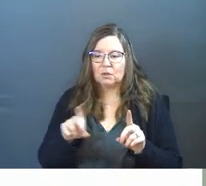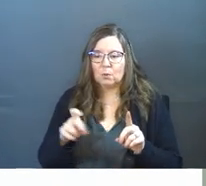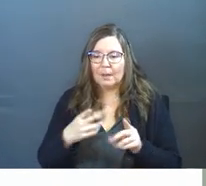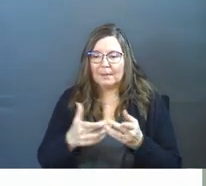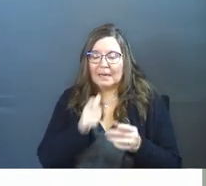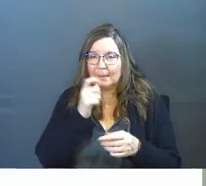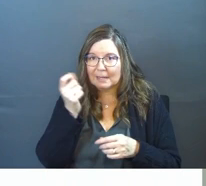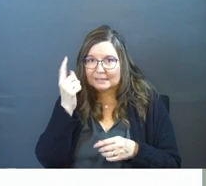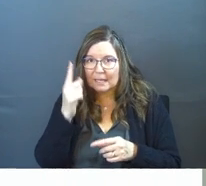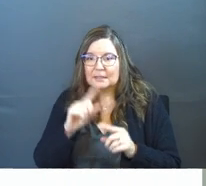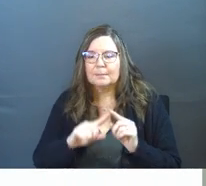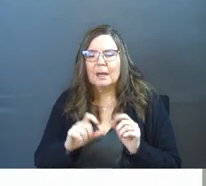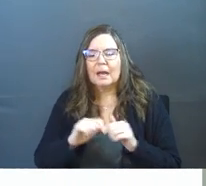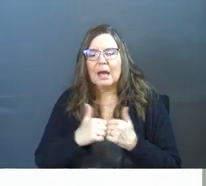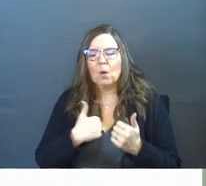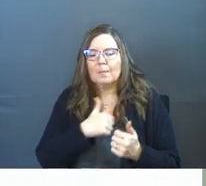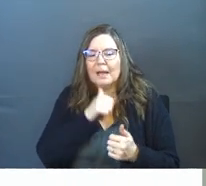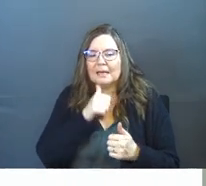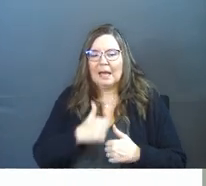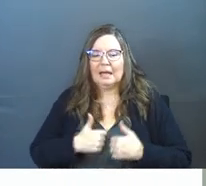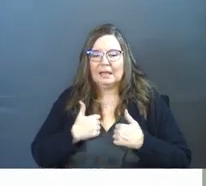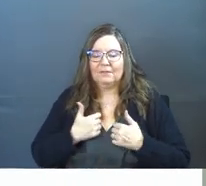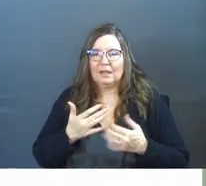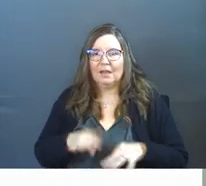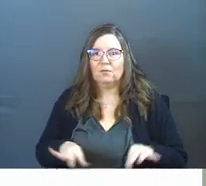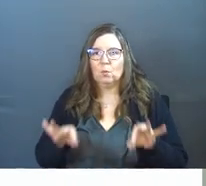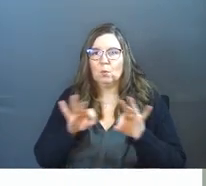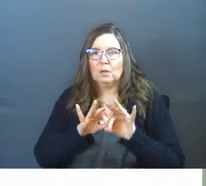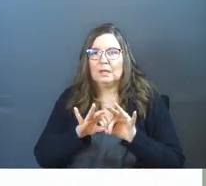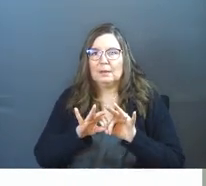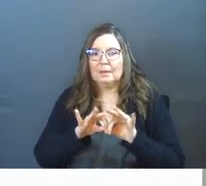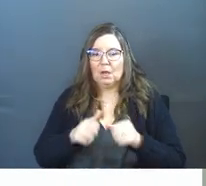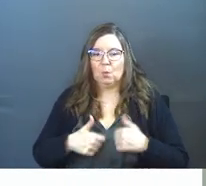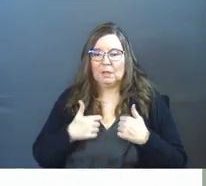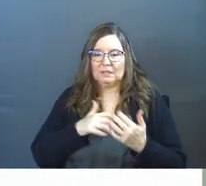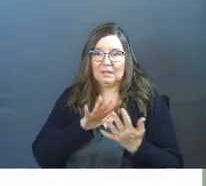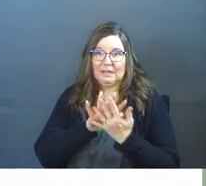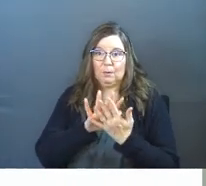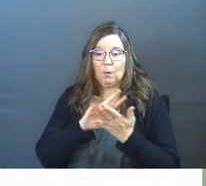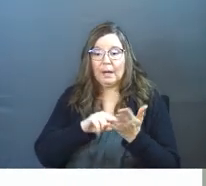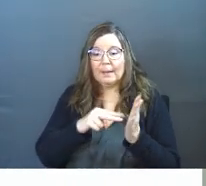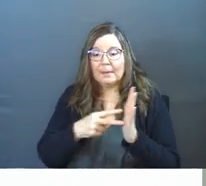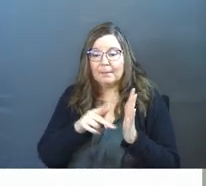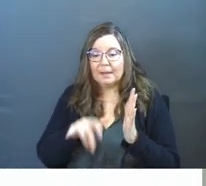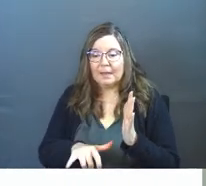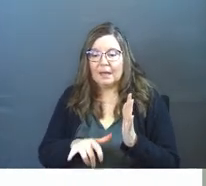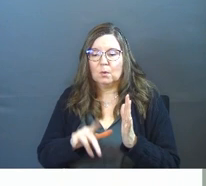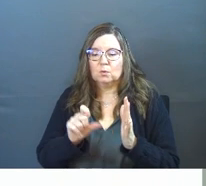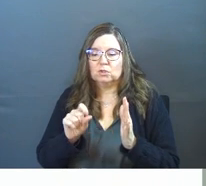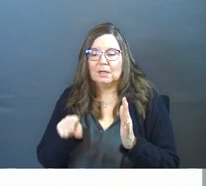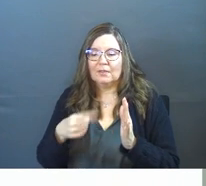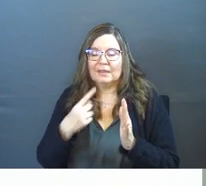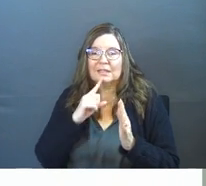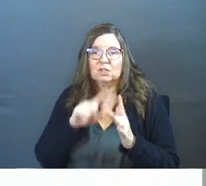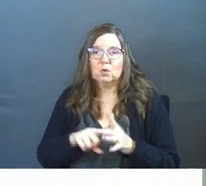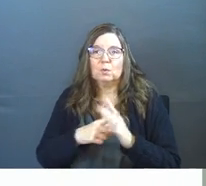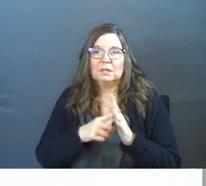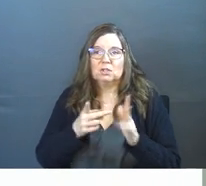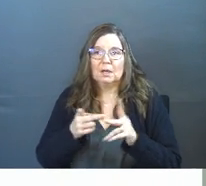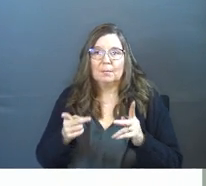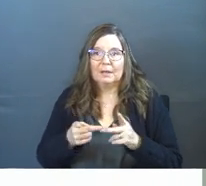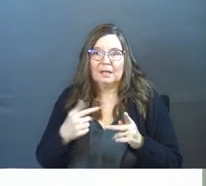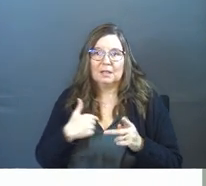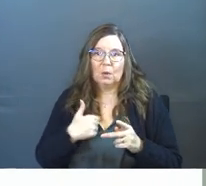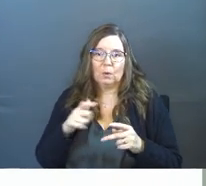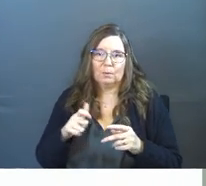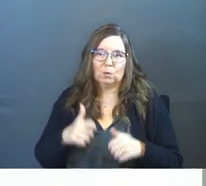question may not make sense, but how am I not living a life worthy of being a resident of intimacy? And what I meant by that was just that this original place that we